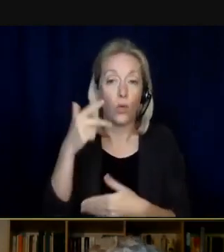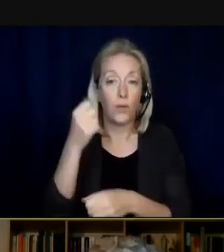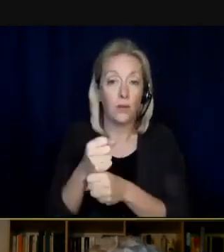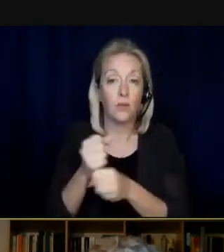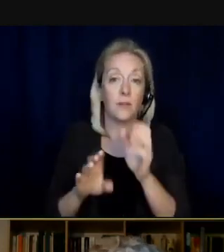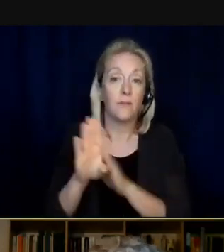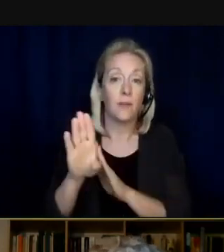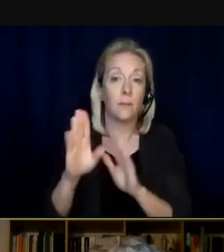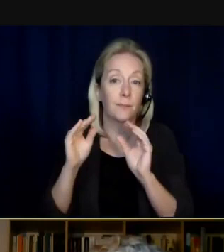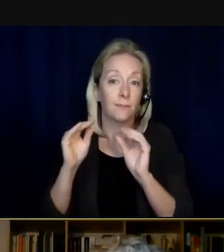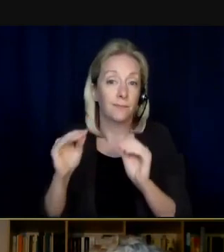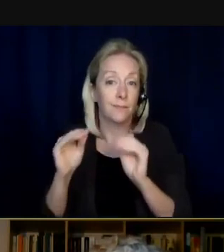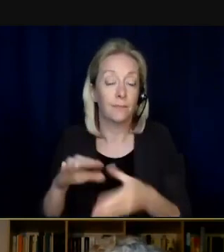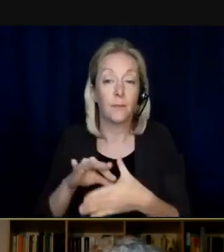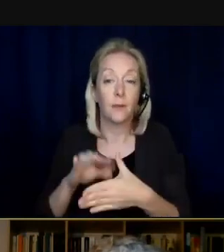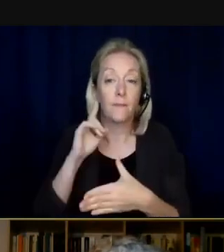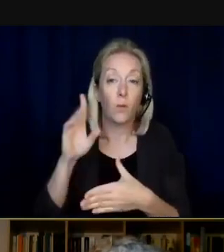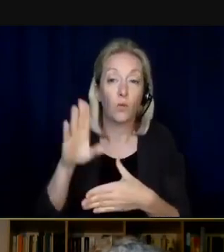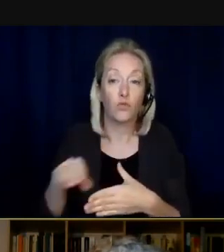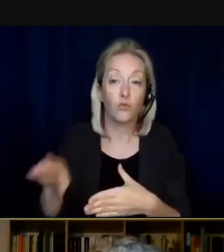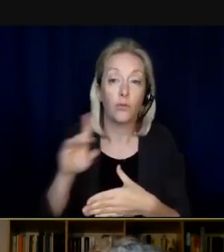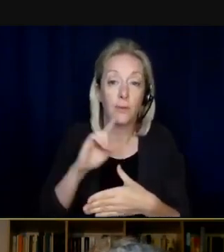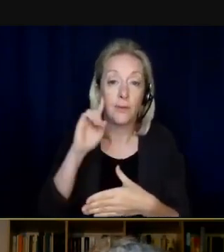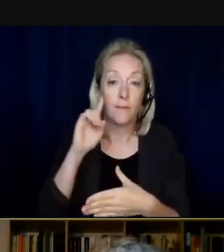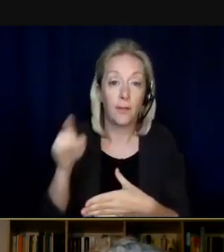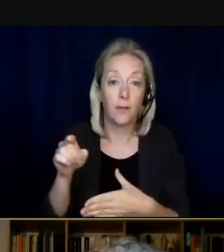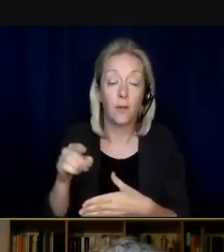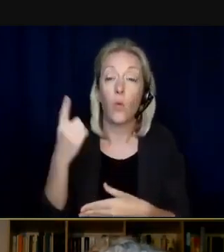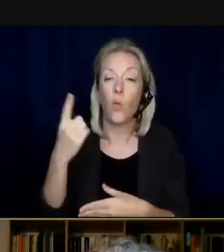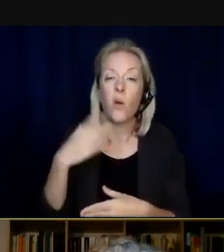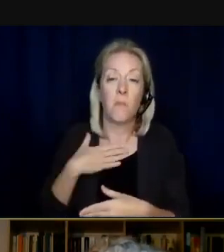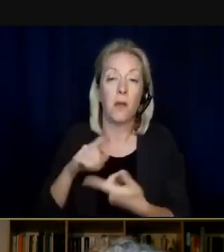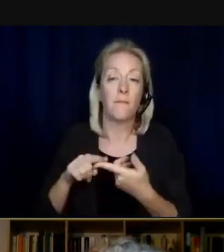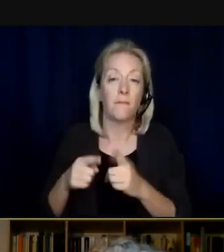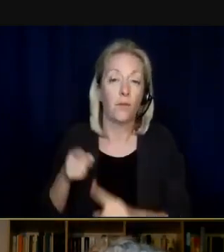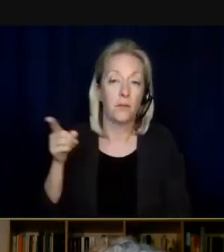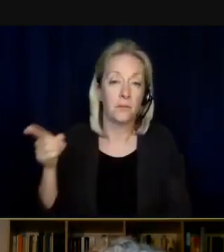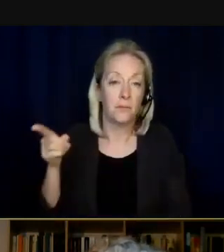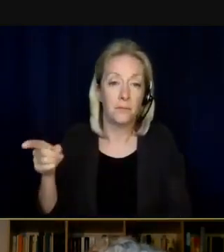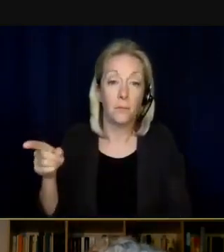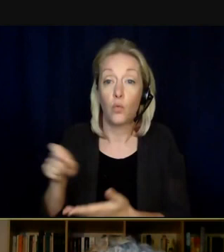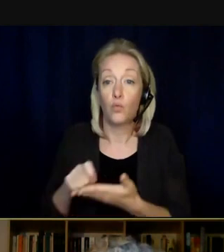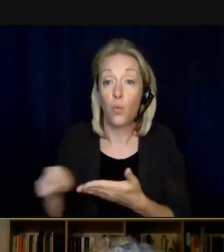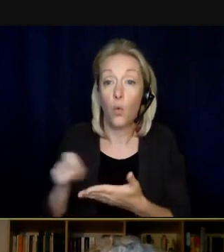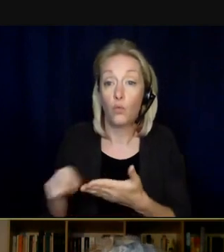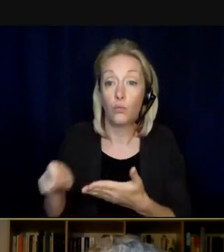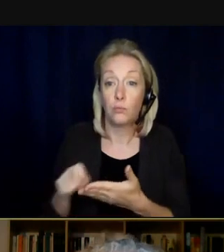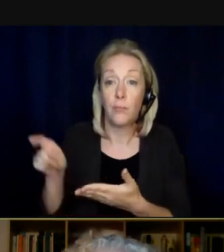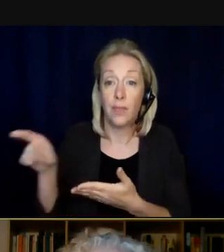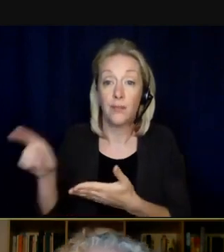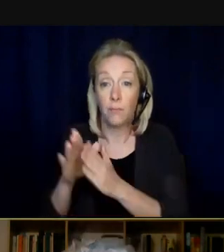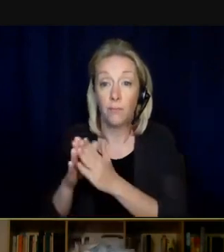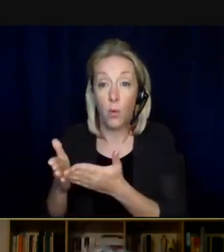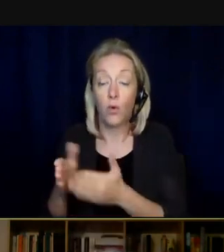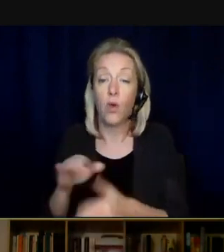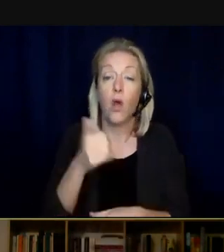education for deaf children over there. And a friend of mine wrote and someone else